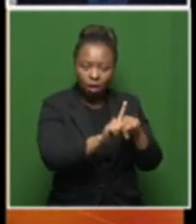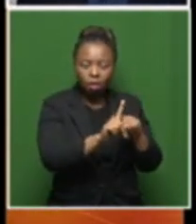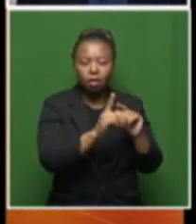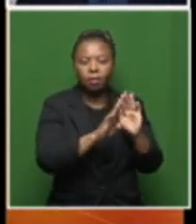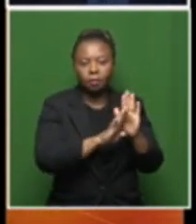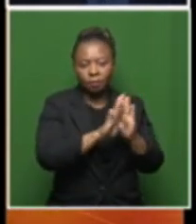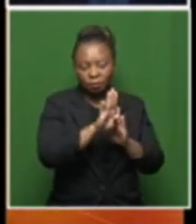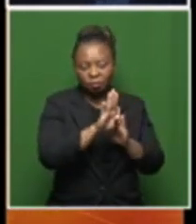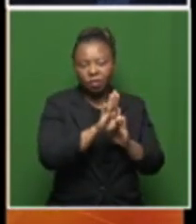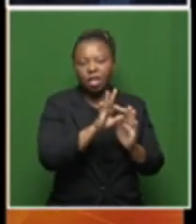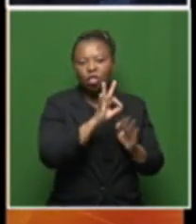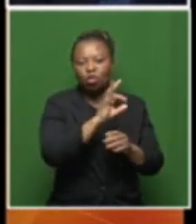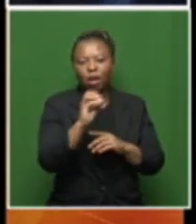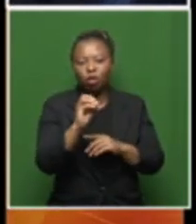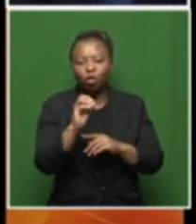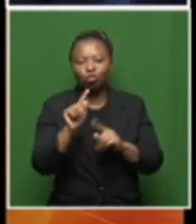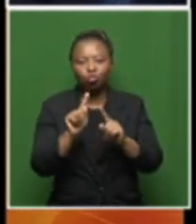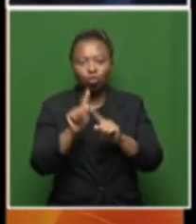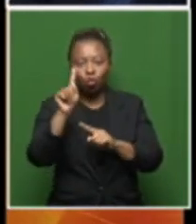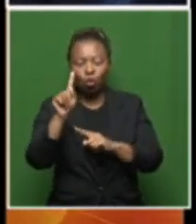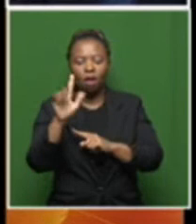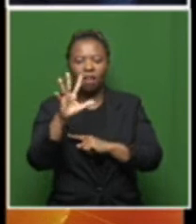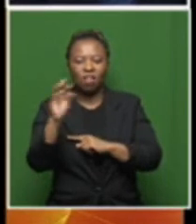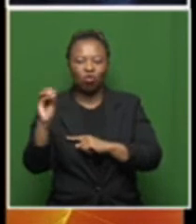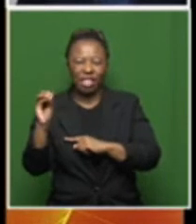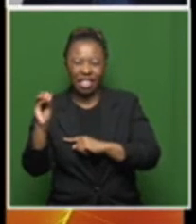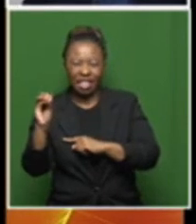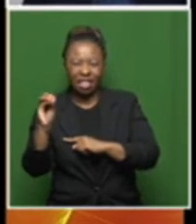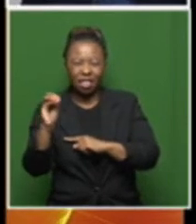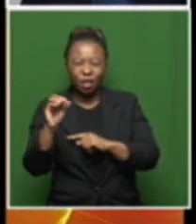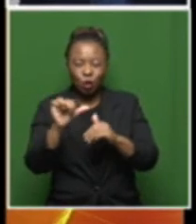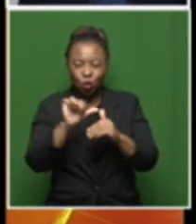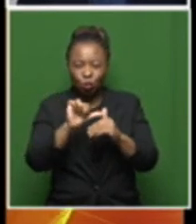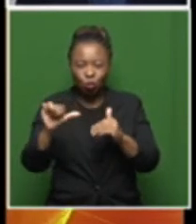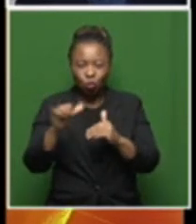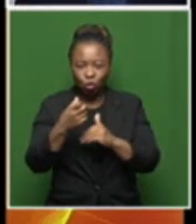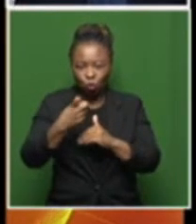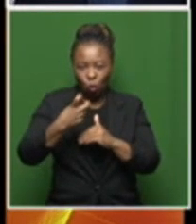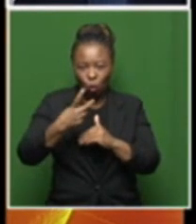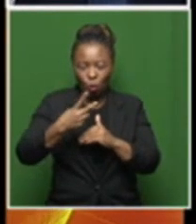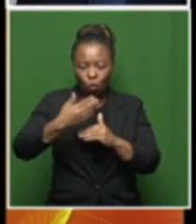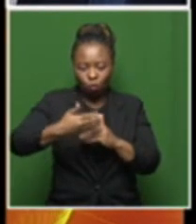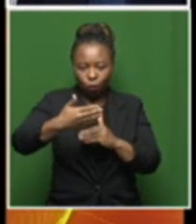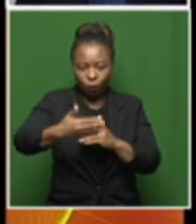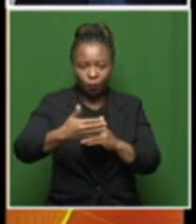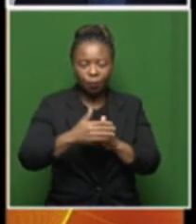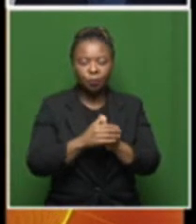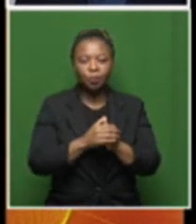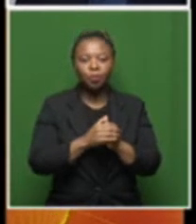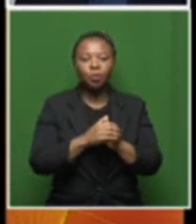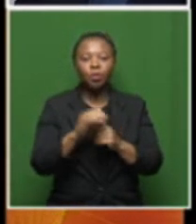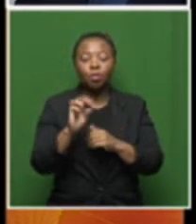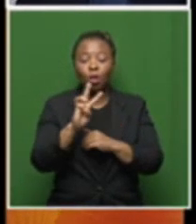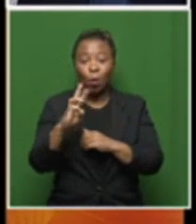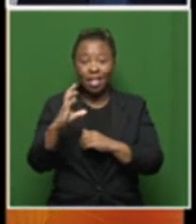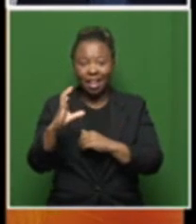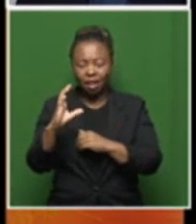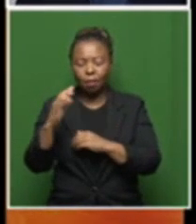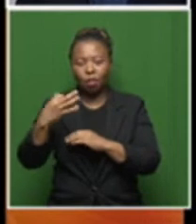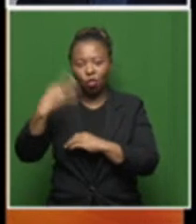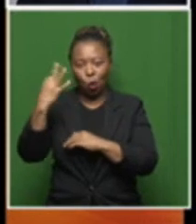300 admissions to about 500 admissions over the next 2 weeks. We have a Western Cape third wave advisory, very